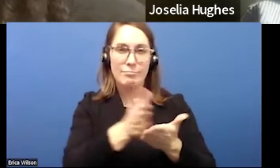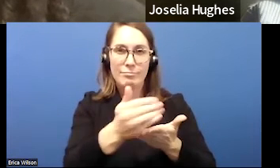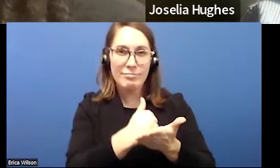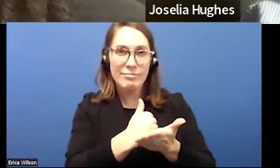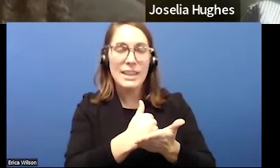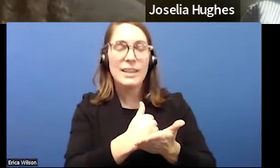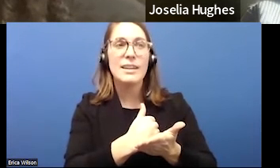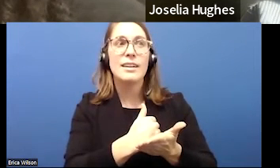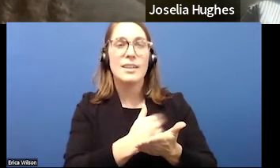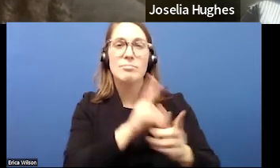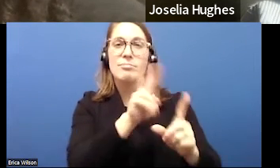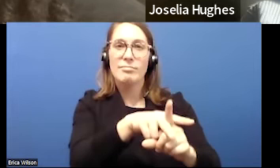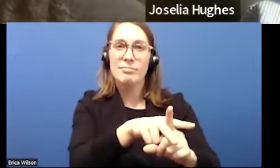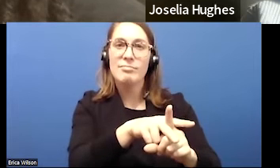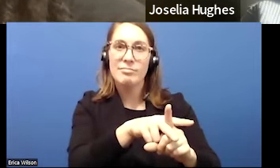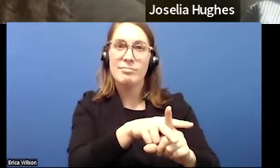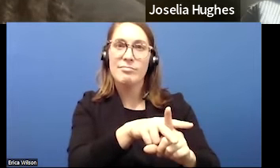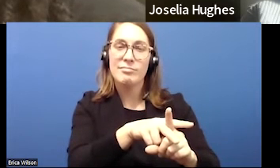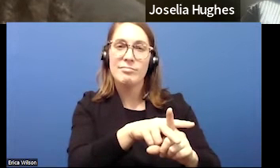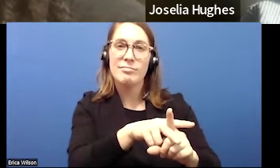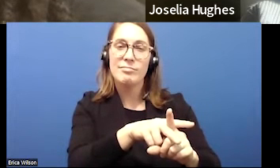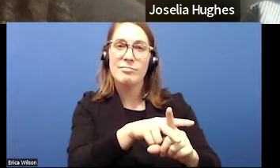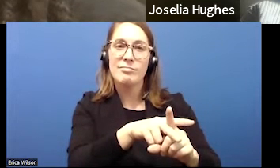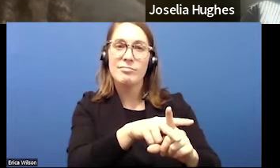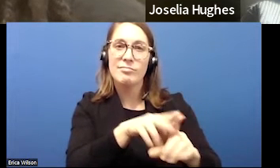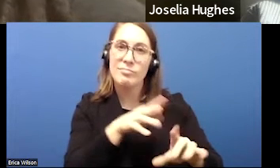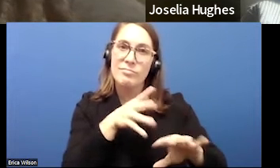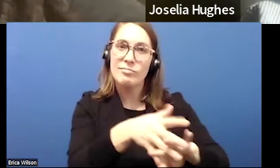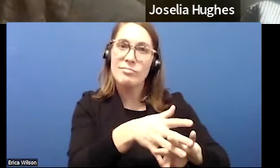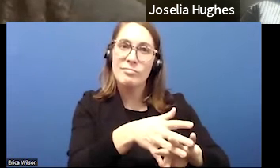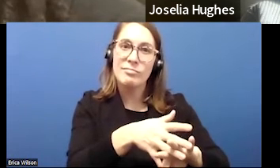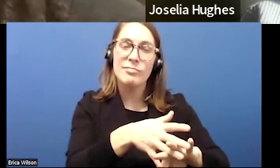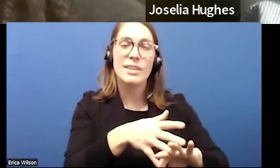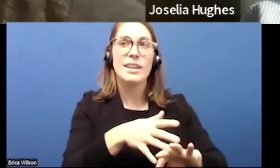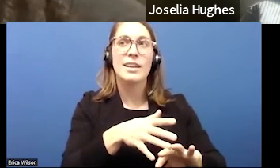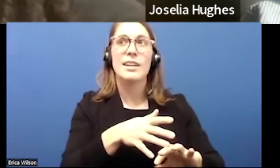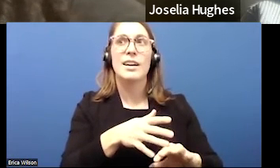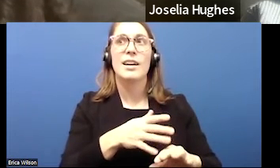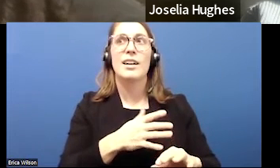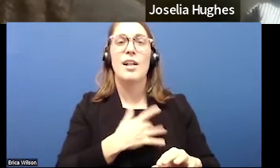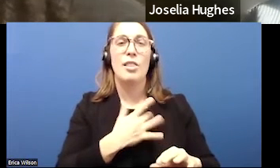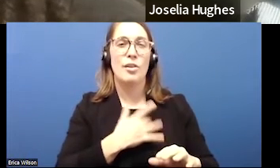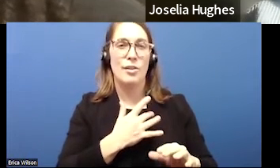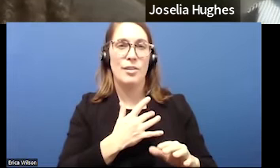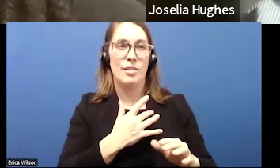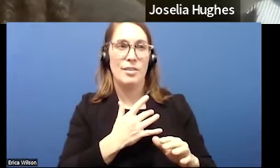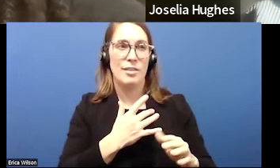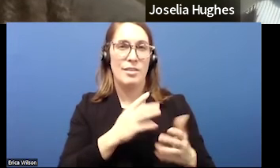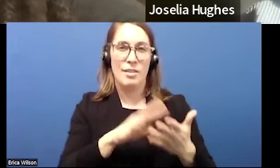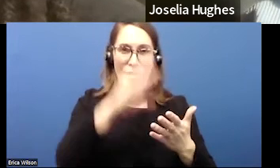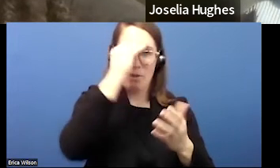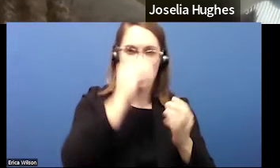experience, and then learning more through, with,